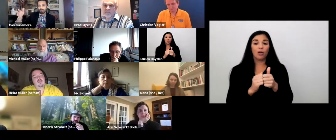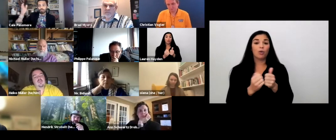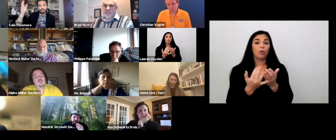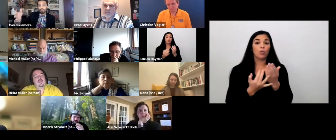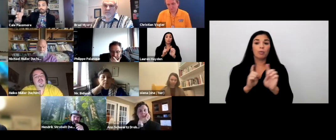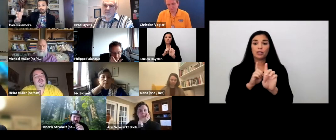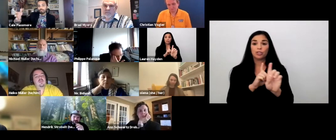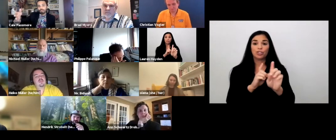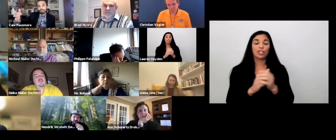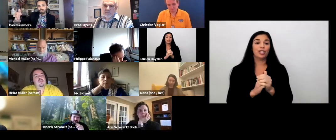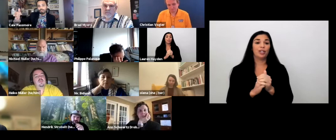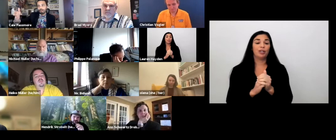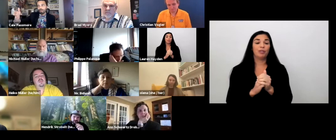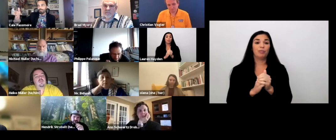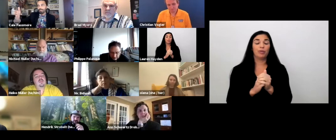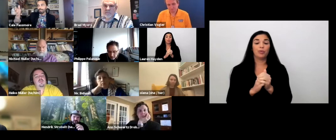greater regional